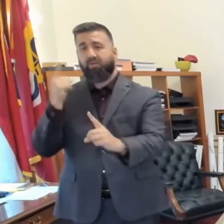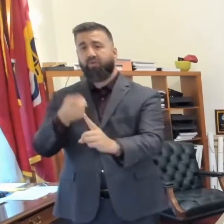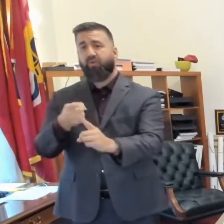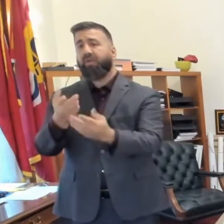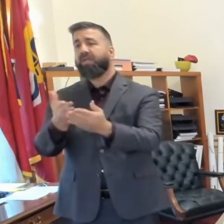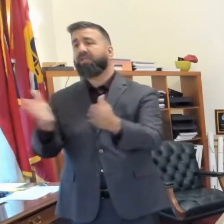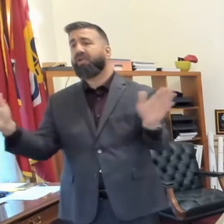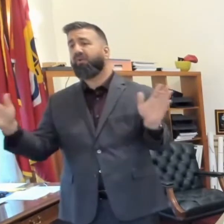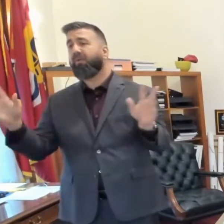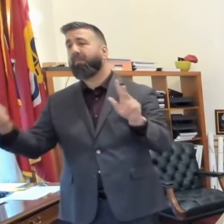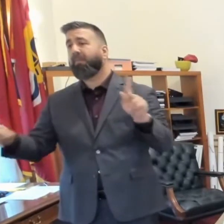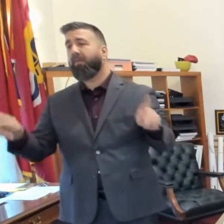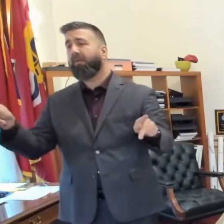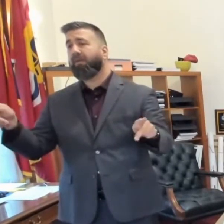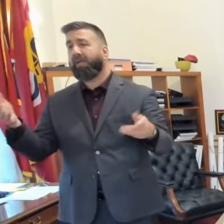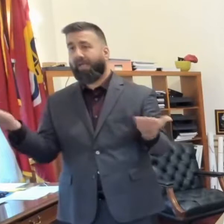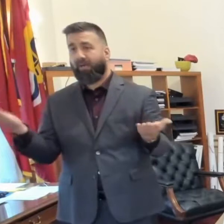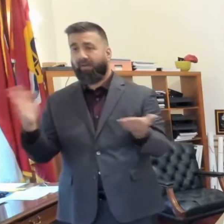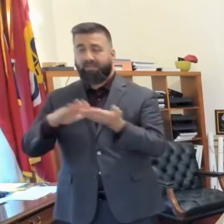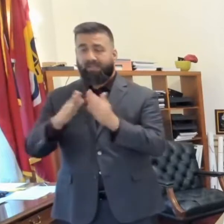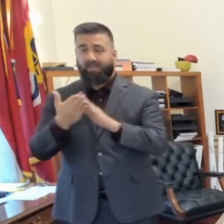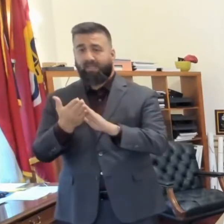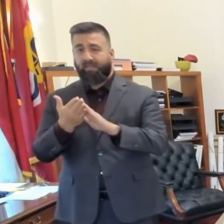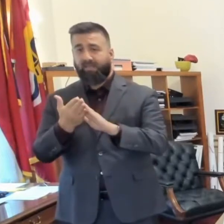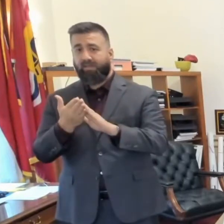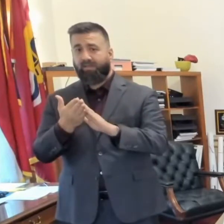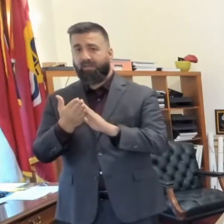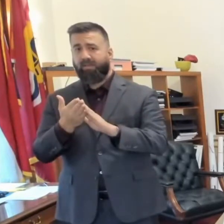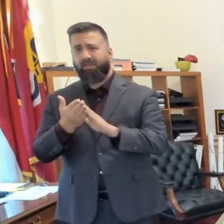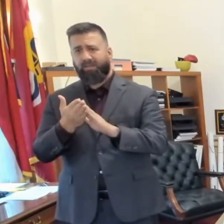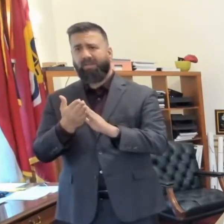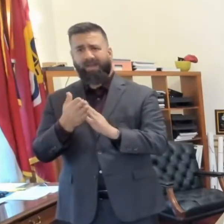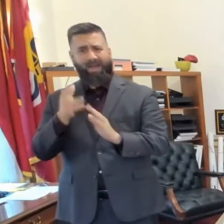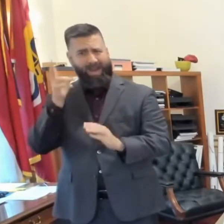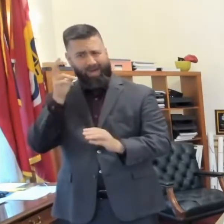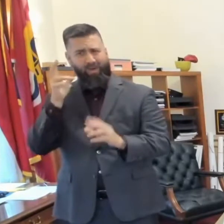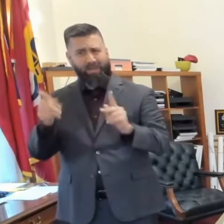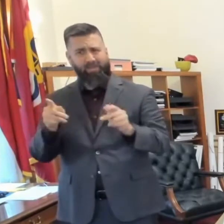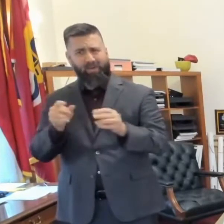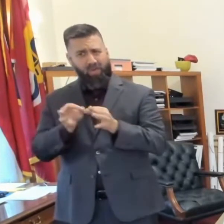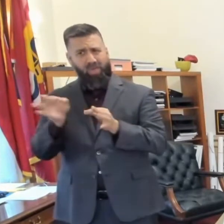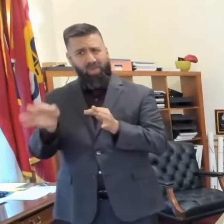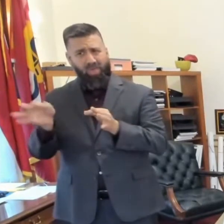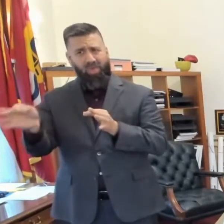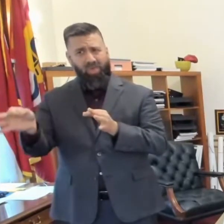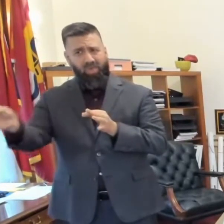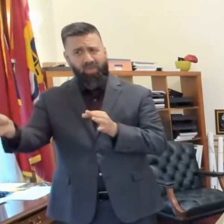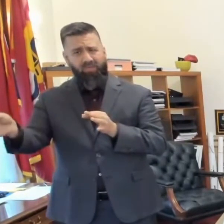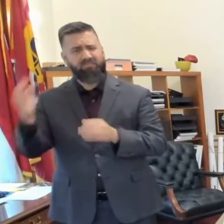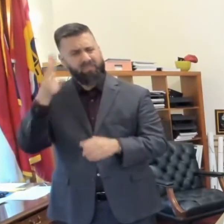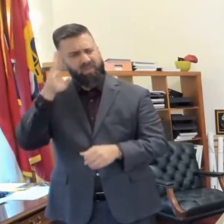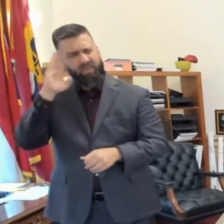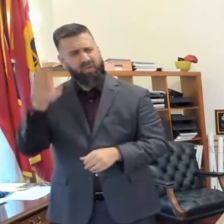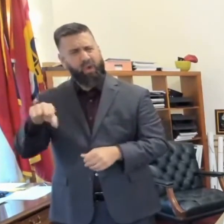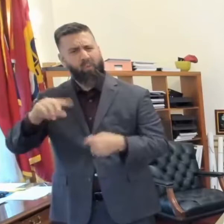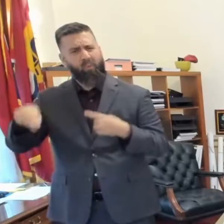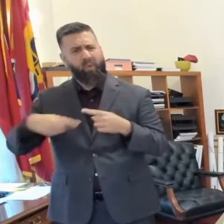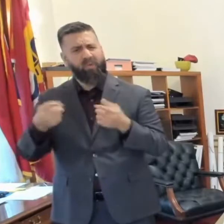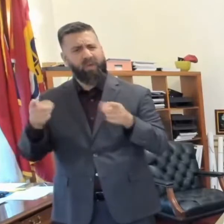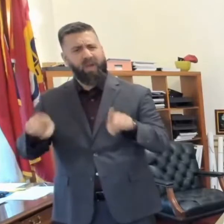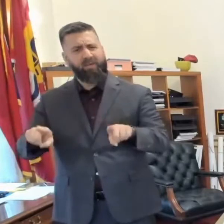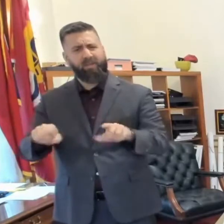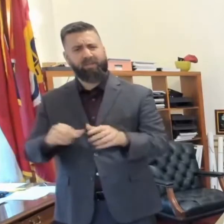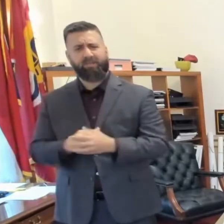general public in the city of St. Louis. There have been reports that that's getting pushed farther and farther. Do you know when that might be?